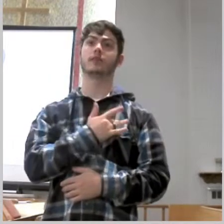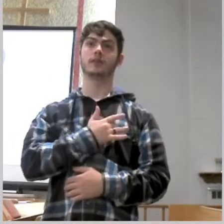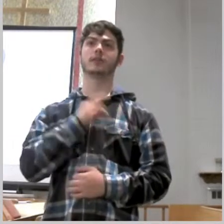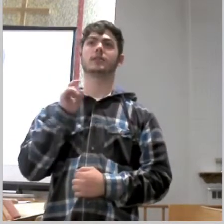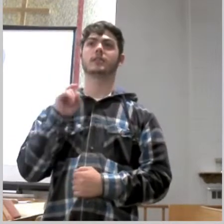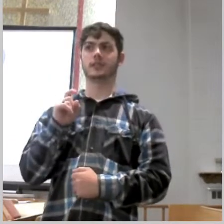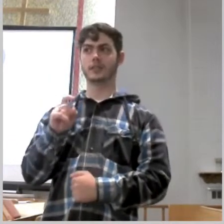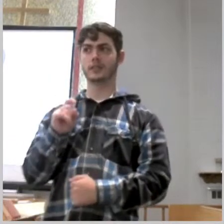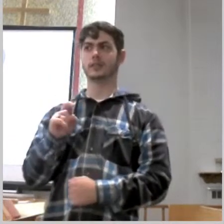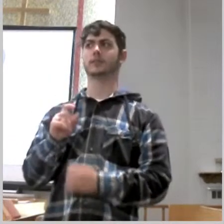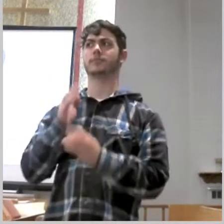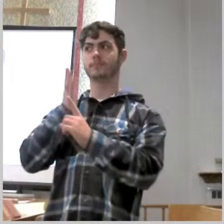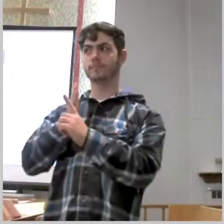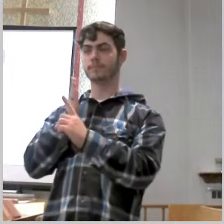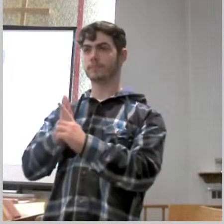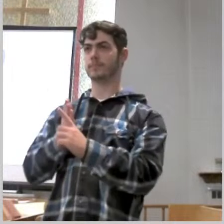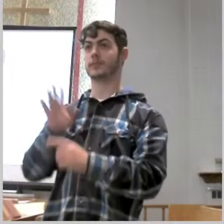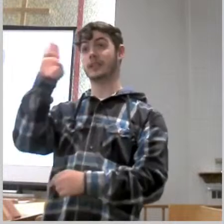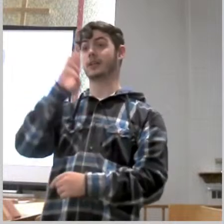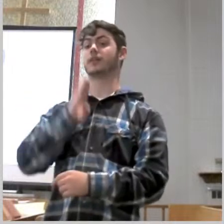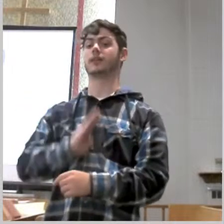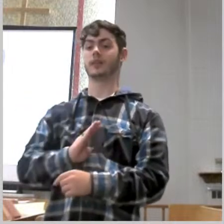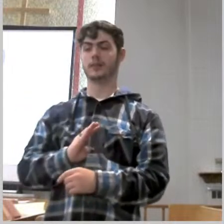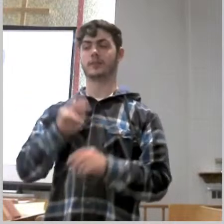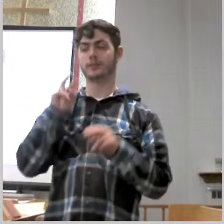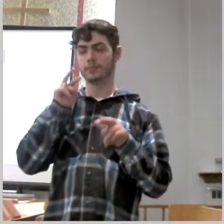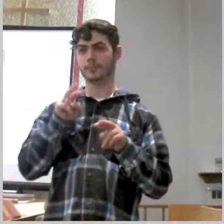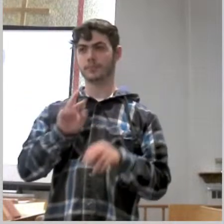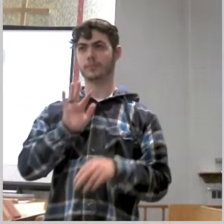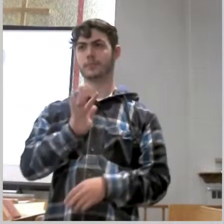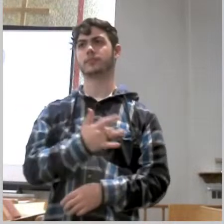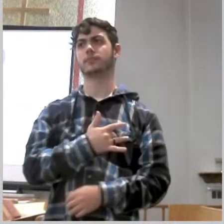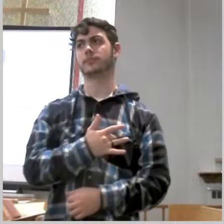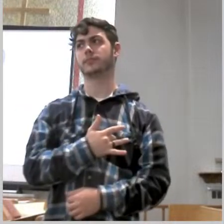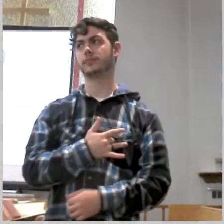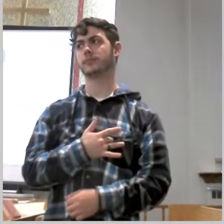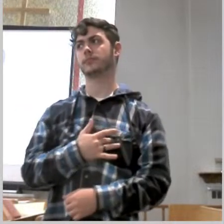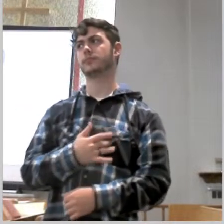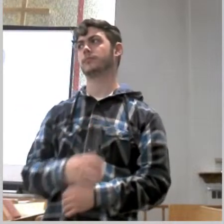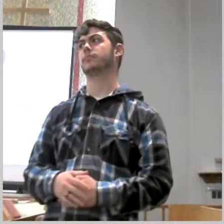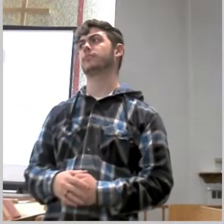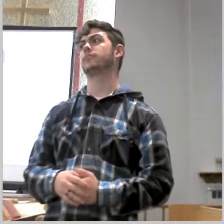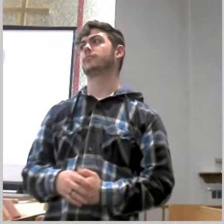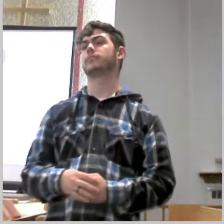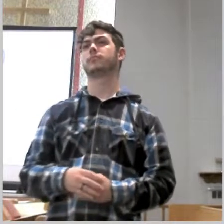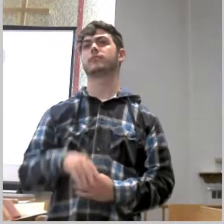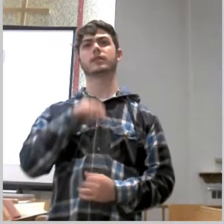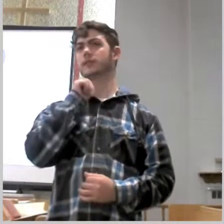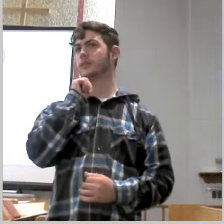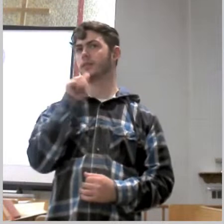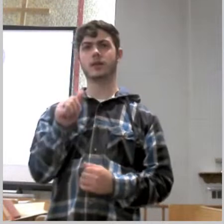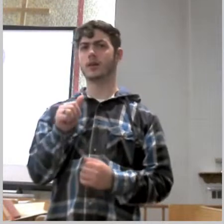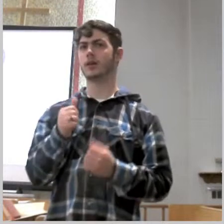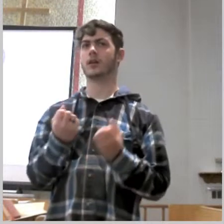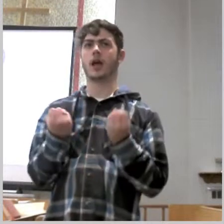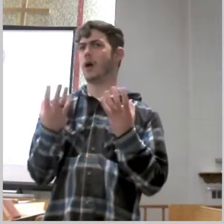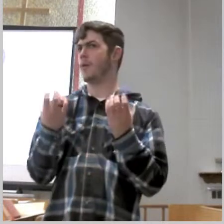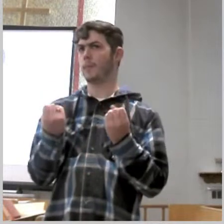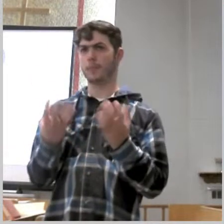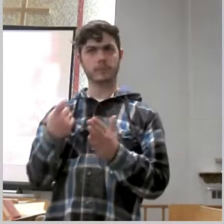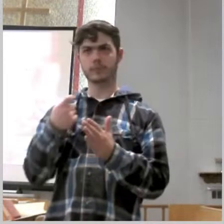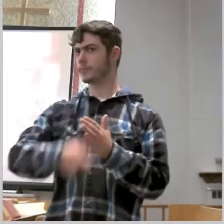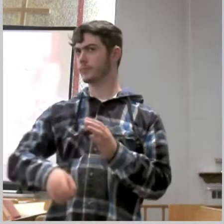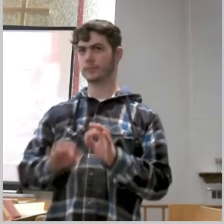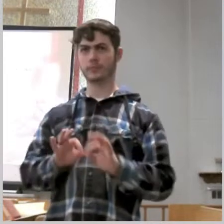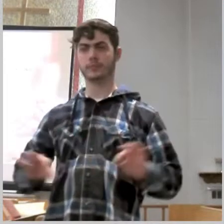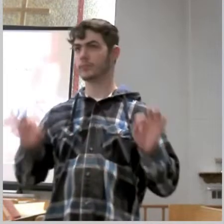what God looks at. If you remember, we talked about not an amount that is important, but the